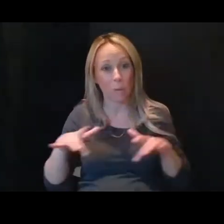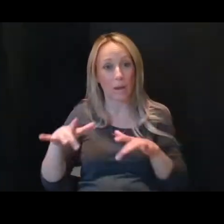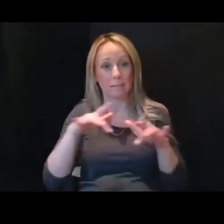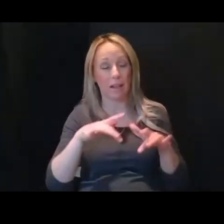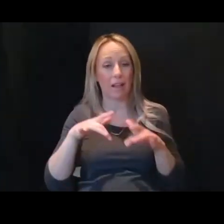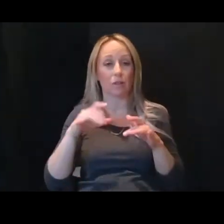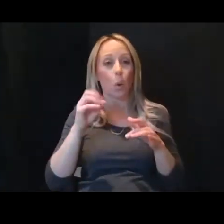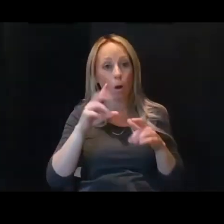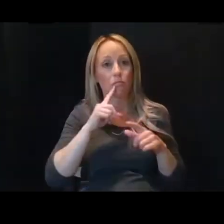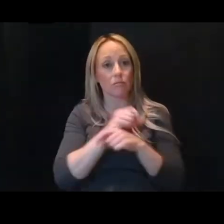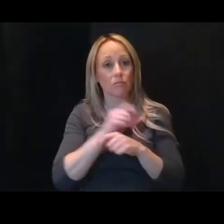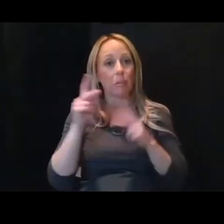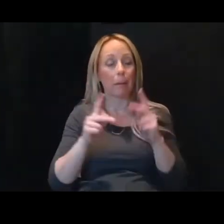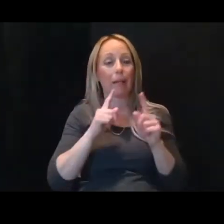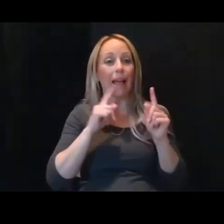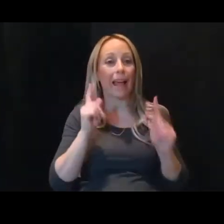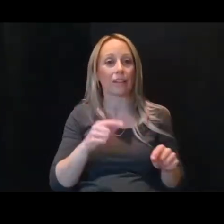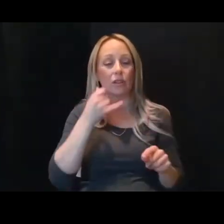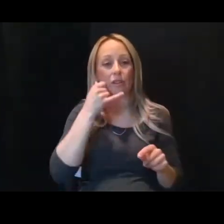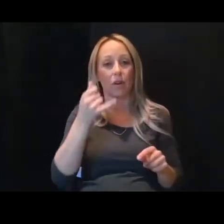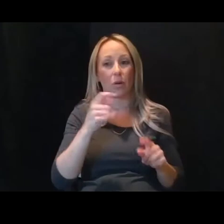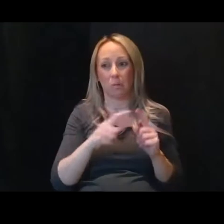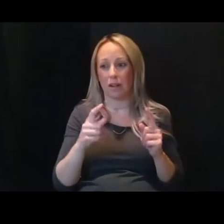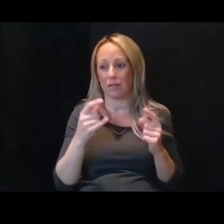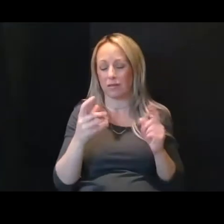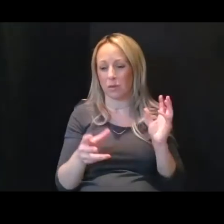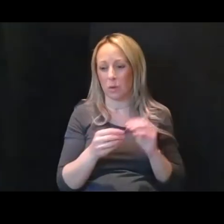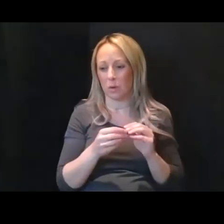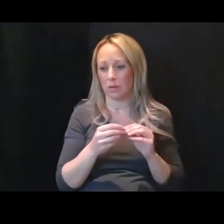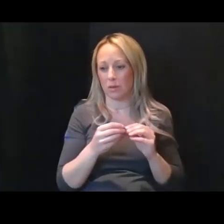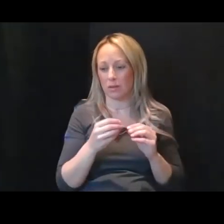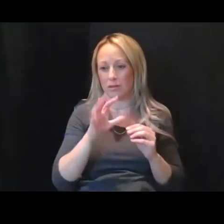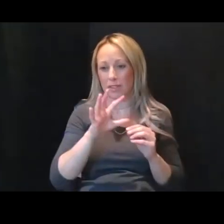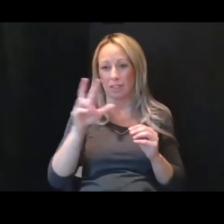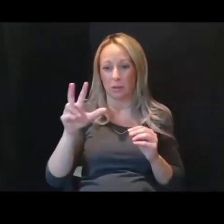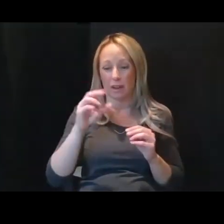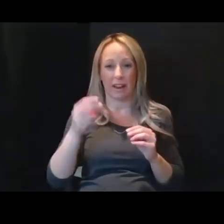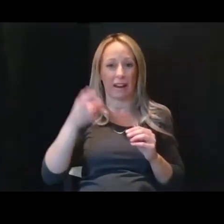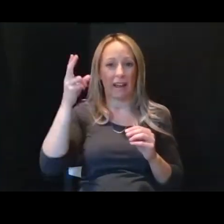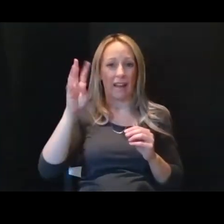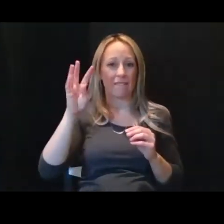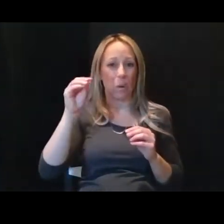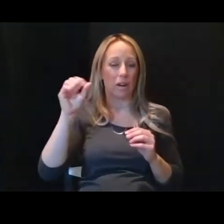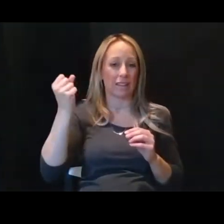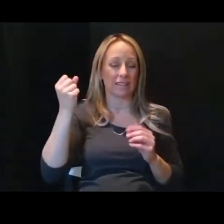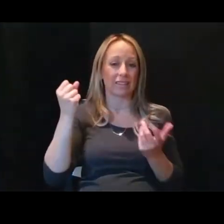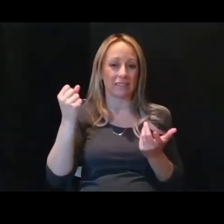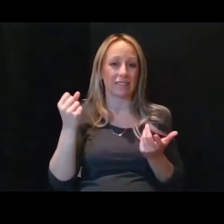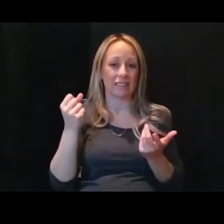case counts that we've had, today 53, the last several days in the high 40s, it is difficult to